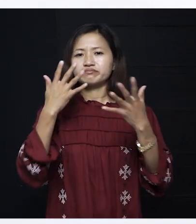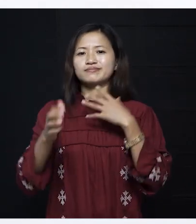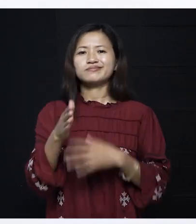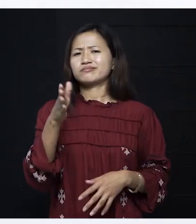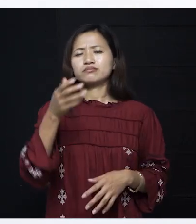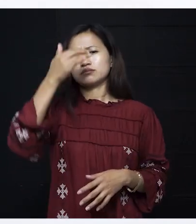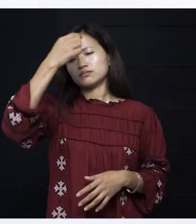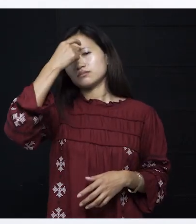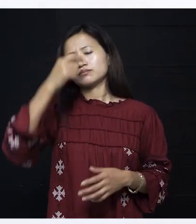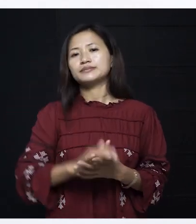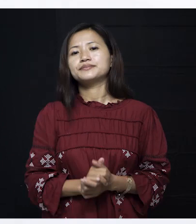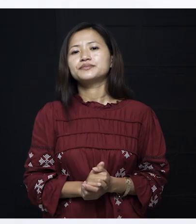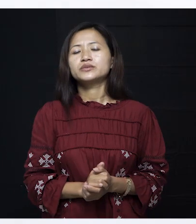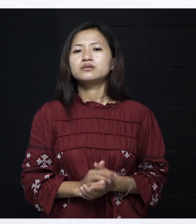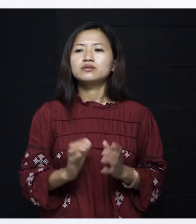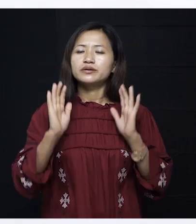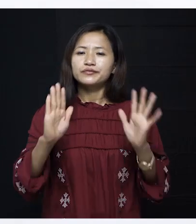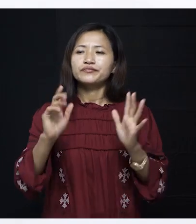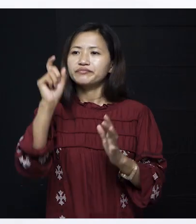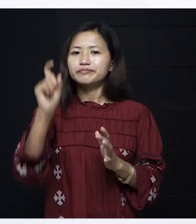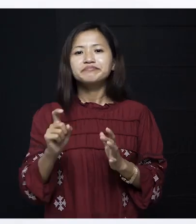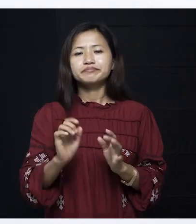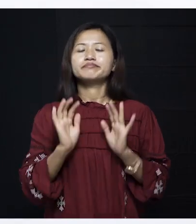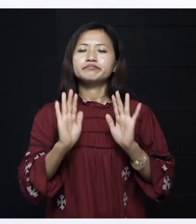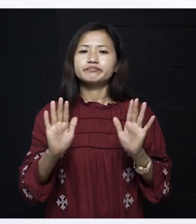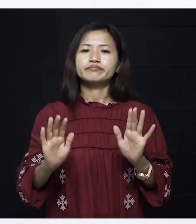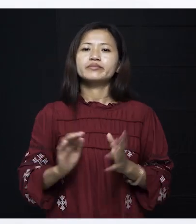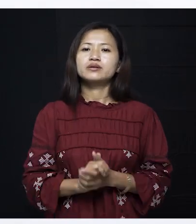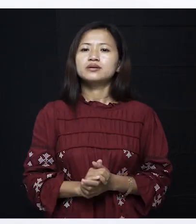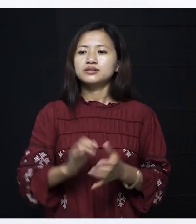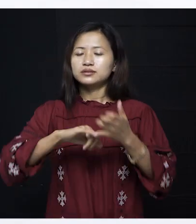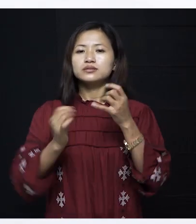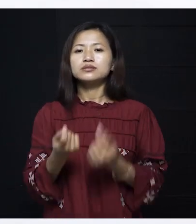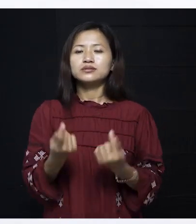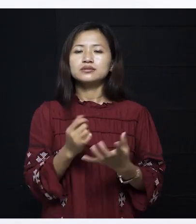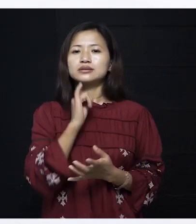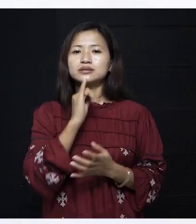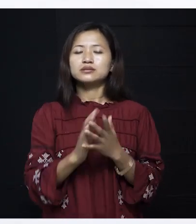problem because they have enough resources, okay? So that situation is called as